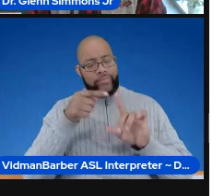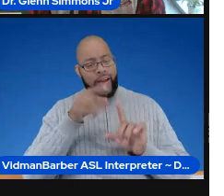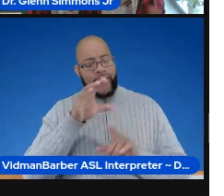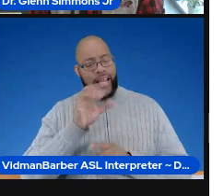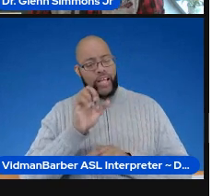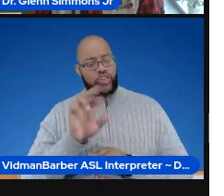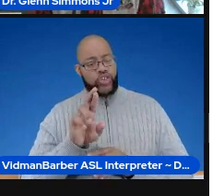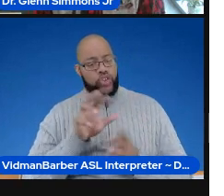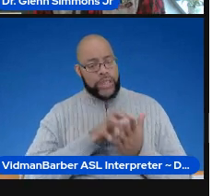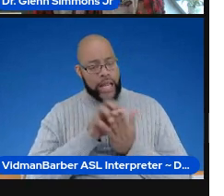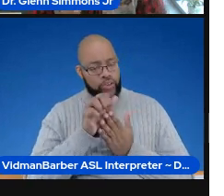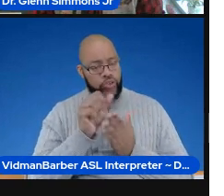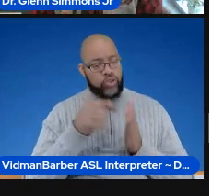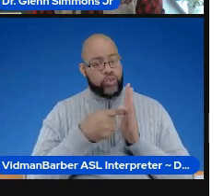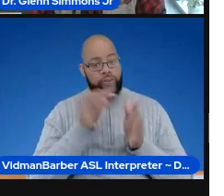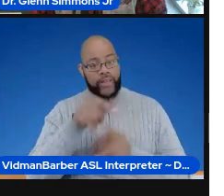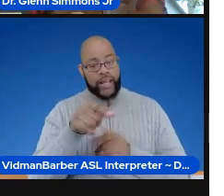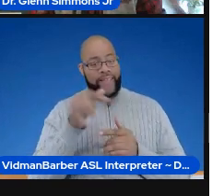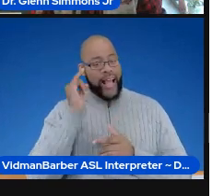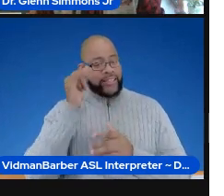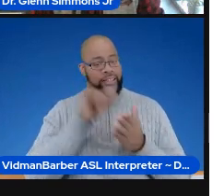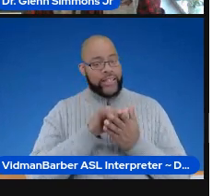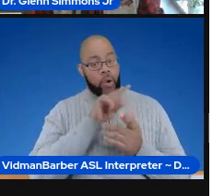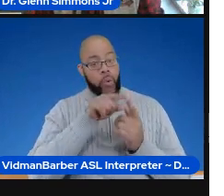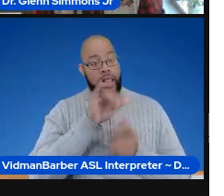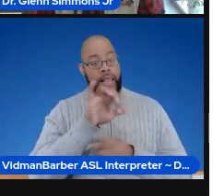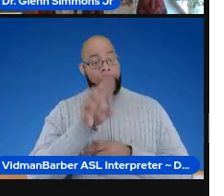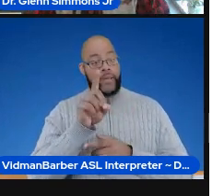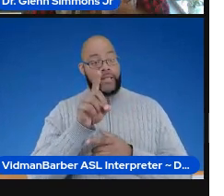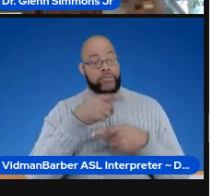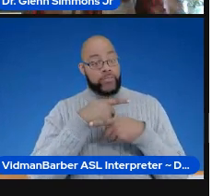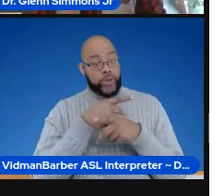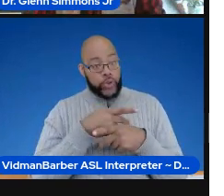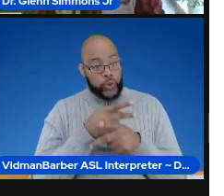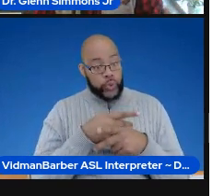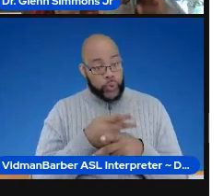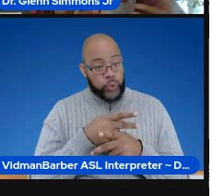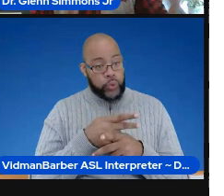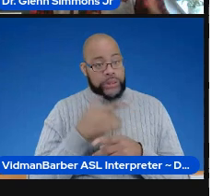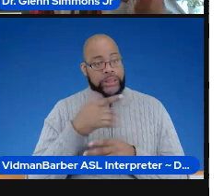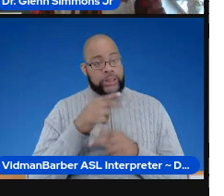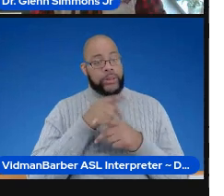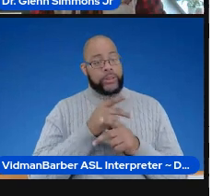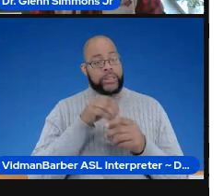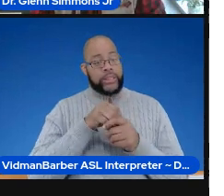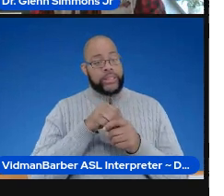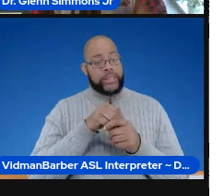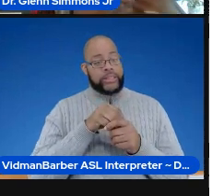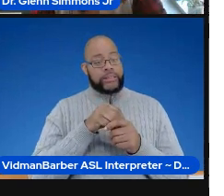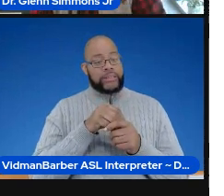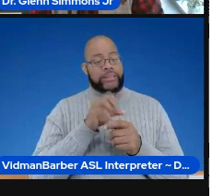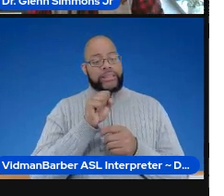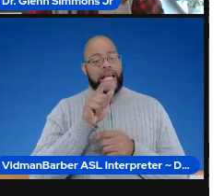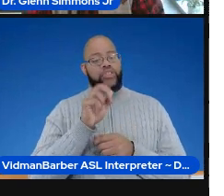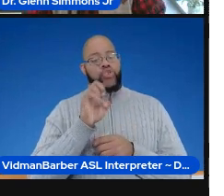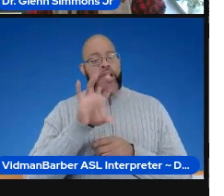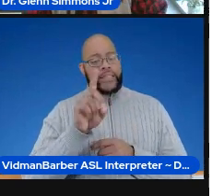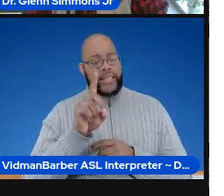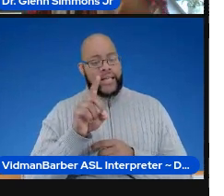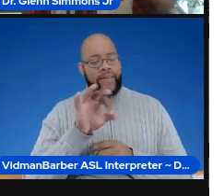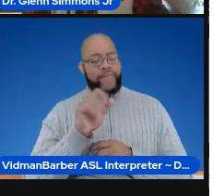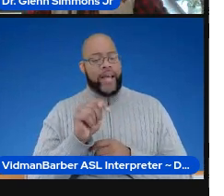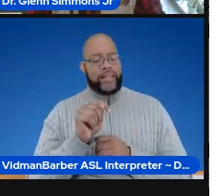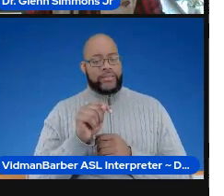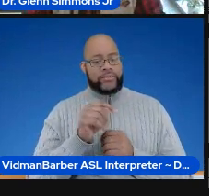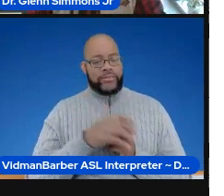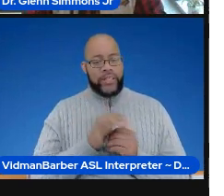cancer. And so shown here is the idea that when lipids are being produced, they're usually produced in the form of saturated fatty acid when it's made de novo.